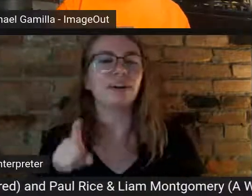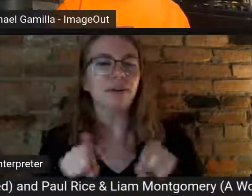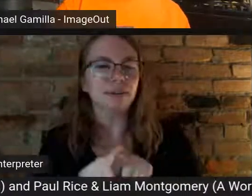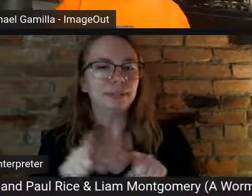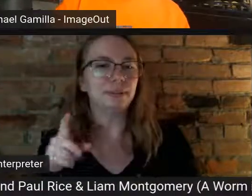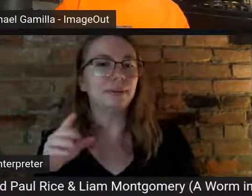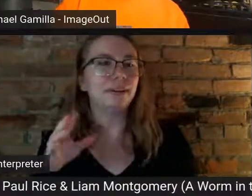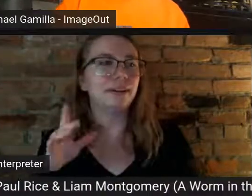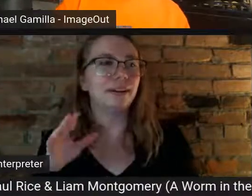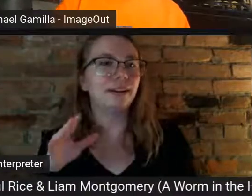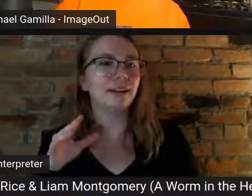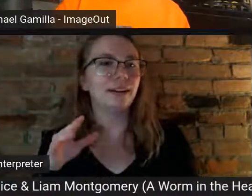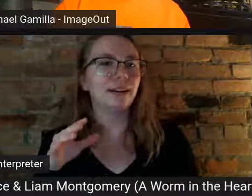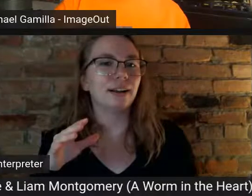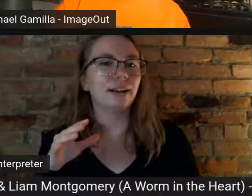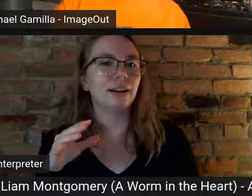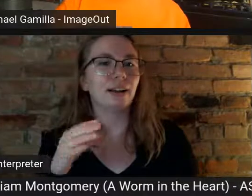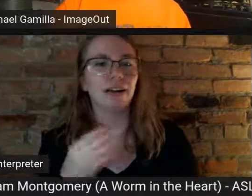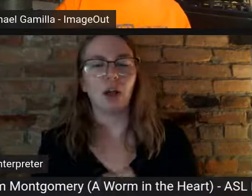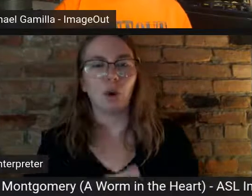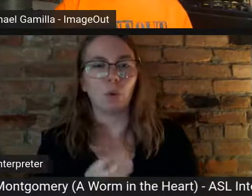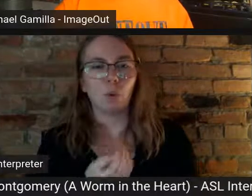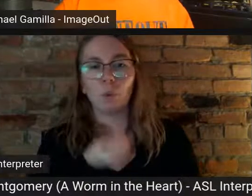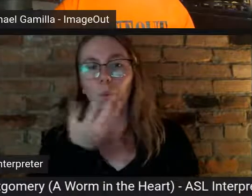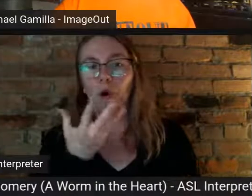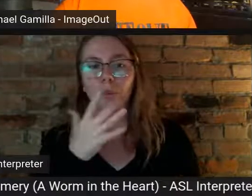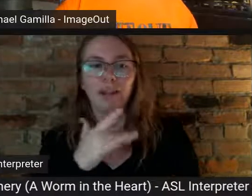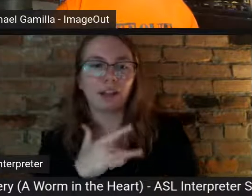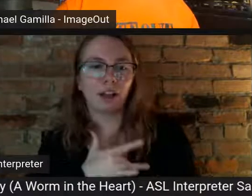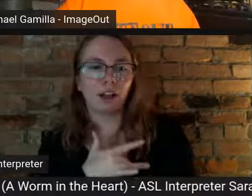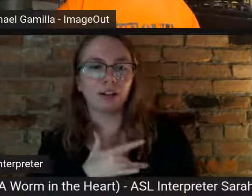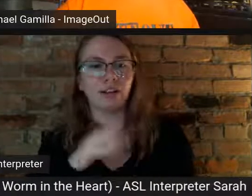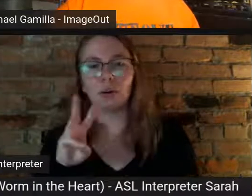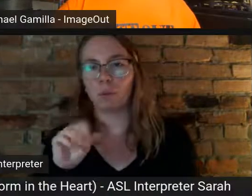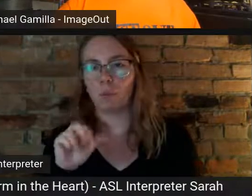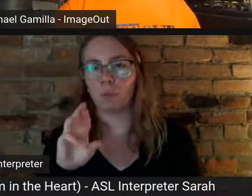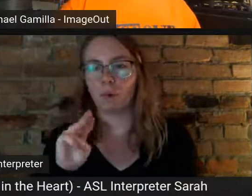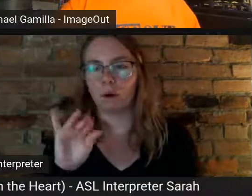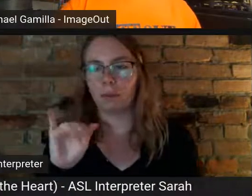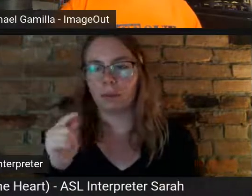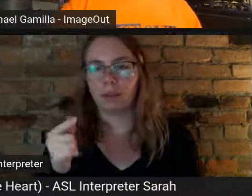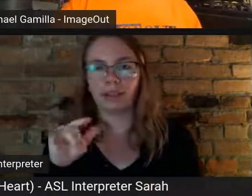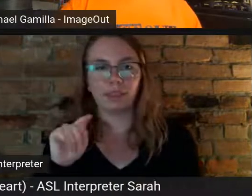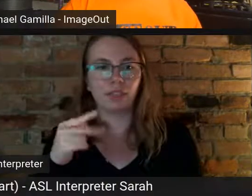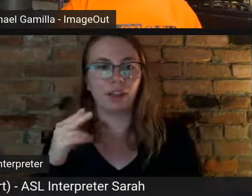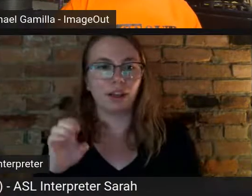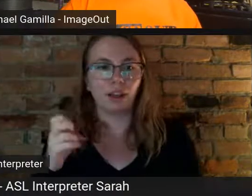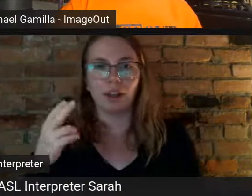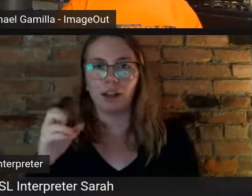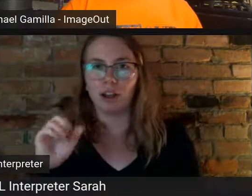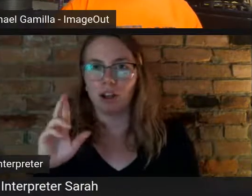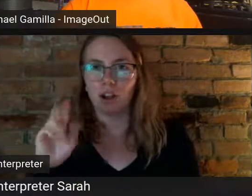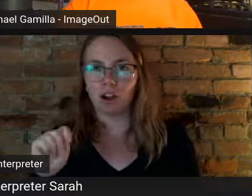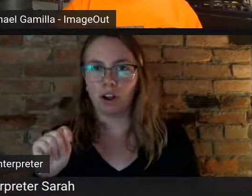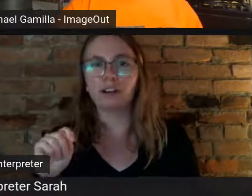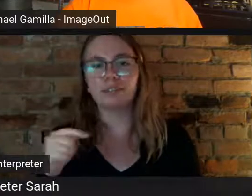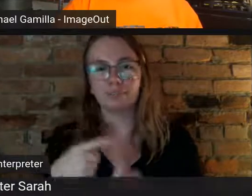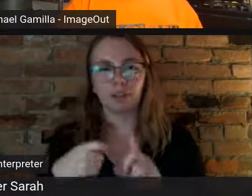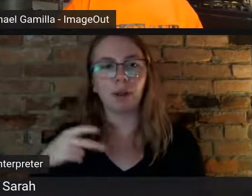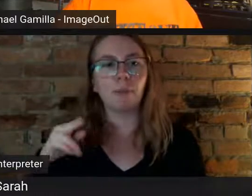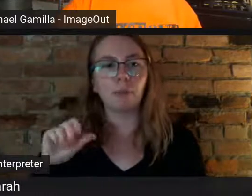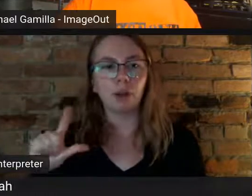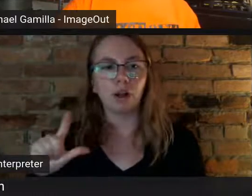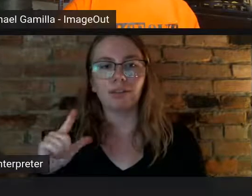and then A Warm in the Heart won our jury prize. So congratulations again. And we're so proud that your films